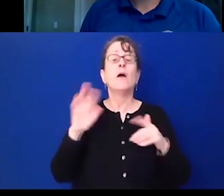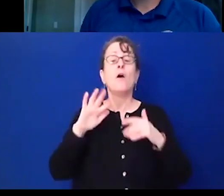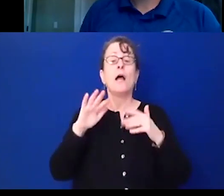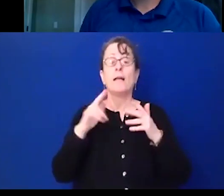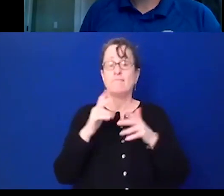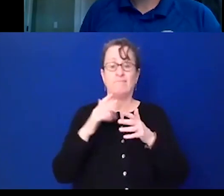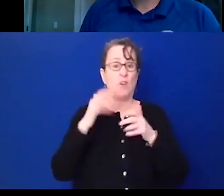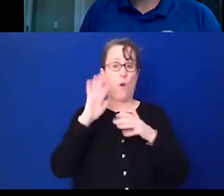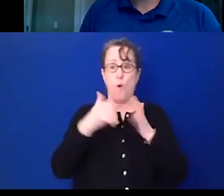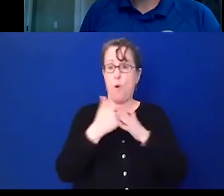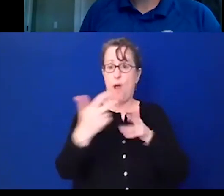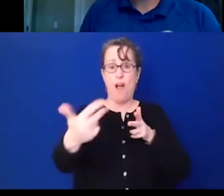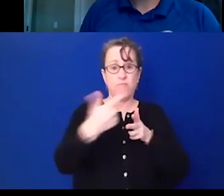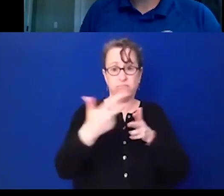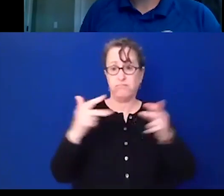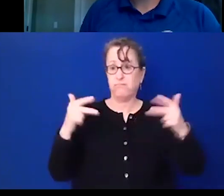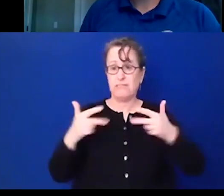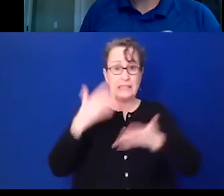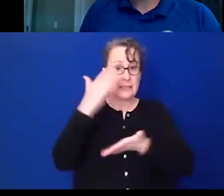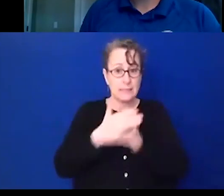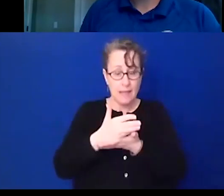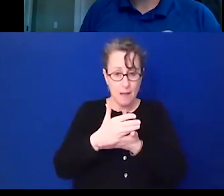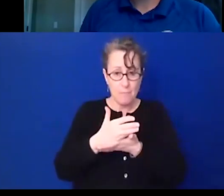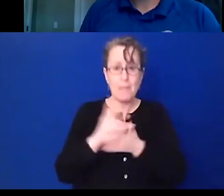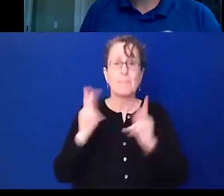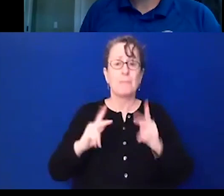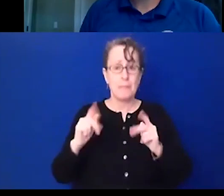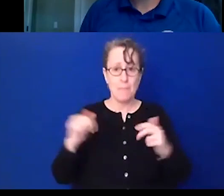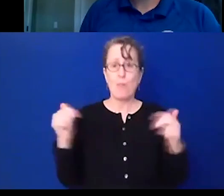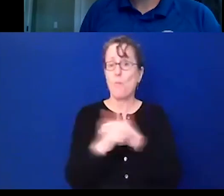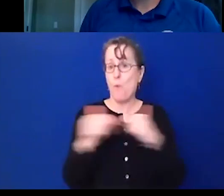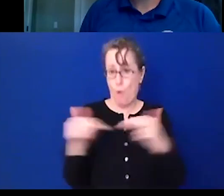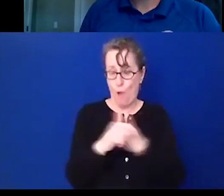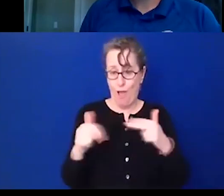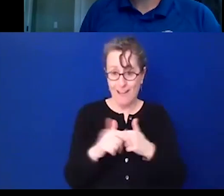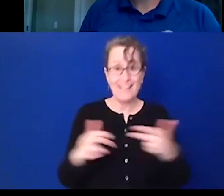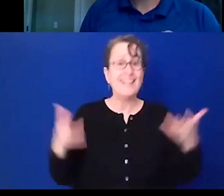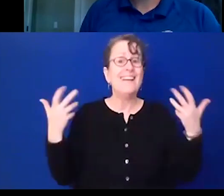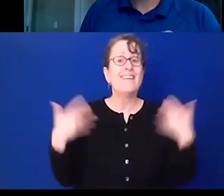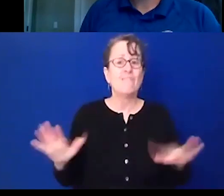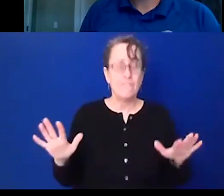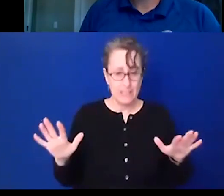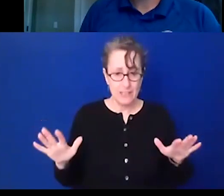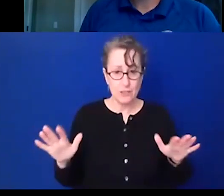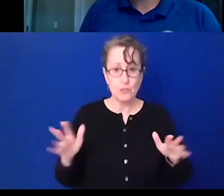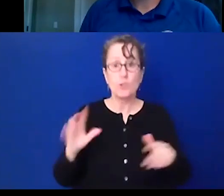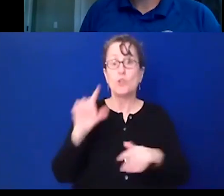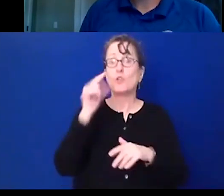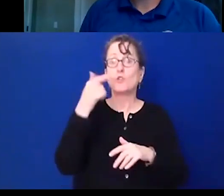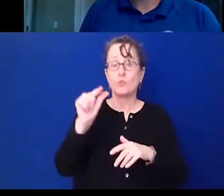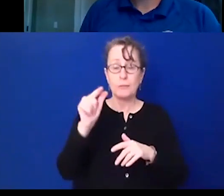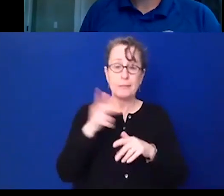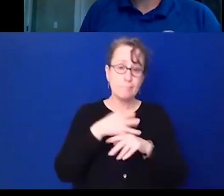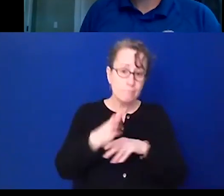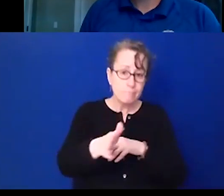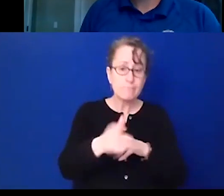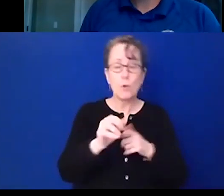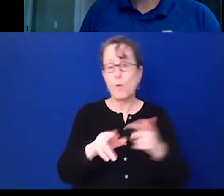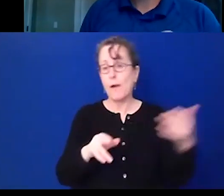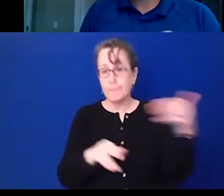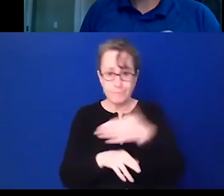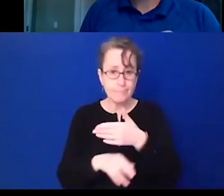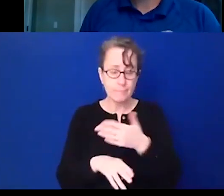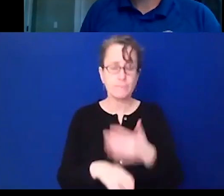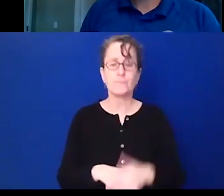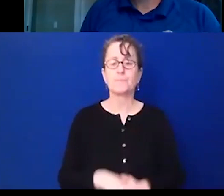plazas. And then the green bike lanes are because they pop visually so much more clearly for people. And that's an